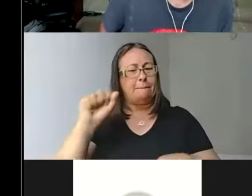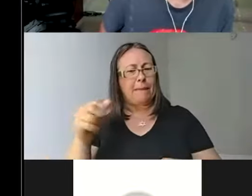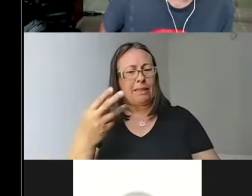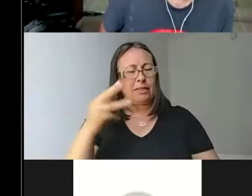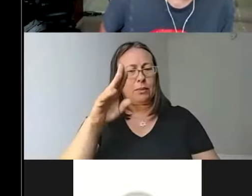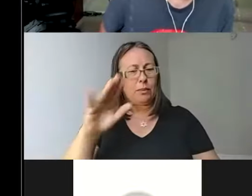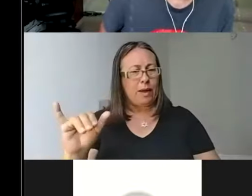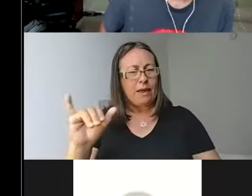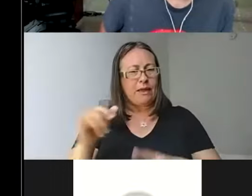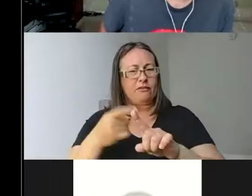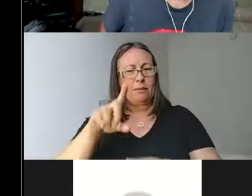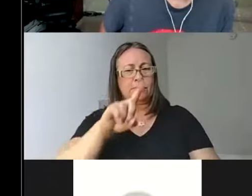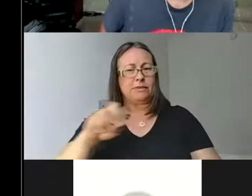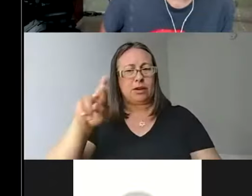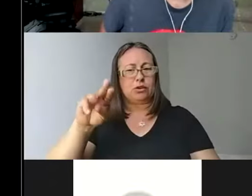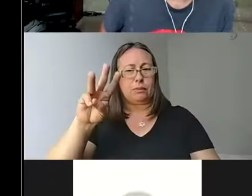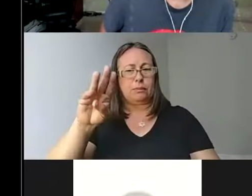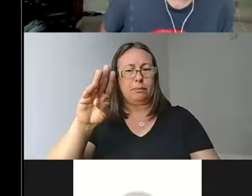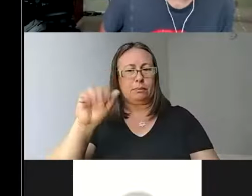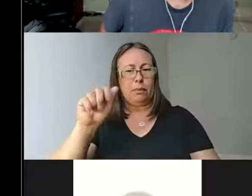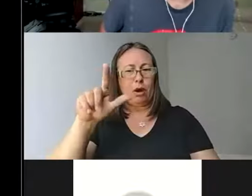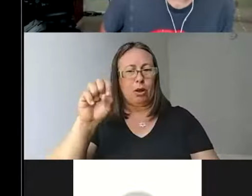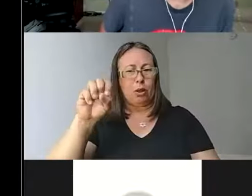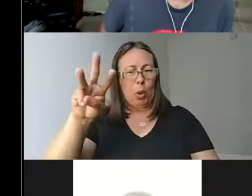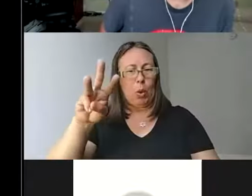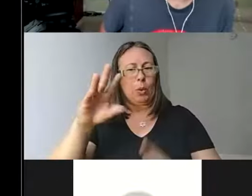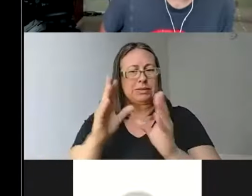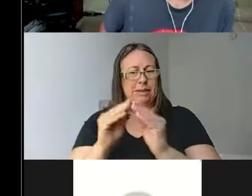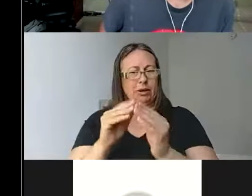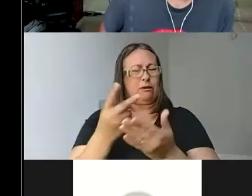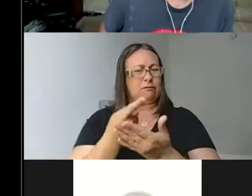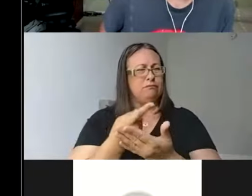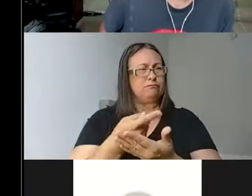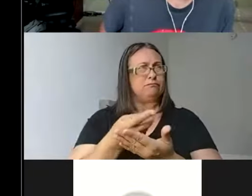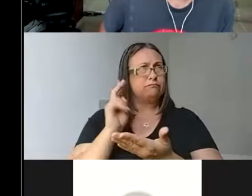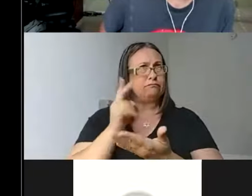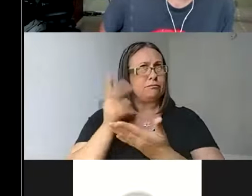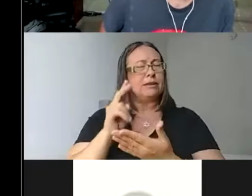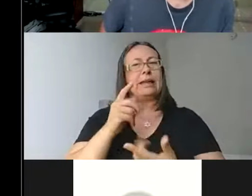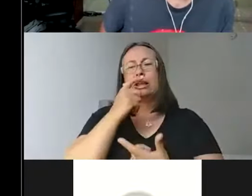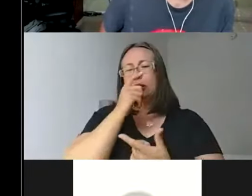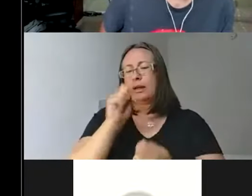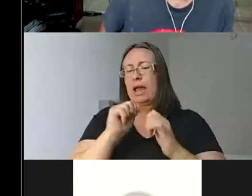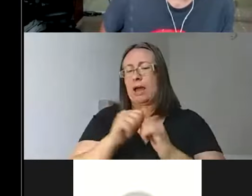from Dr. Barlow's seminar shows a couple of weeks ago. It's interesting how sonic hedgehog is intertwined with